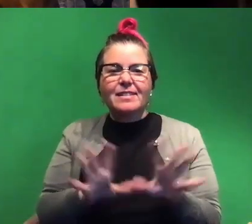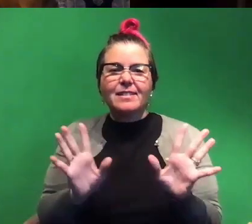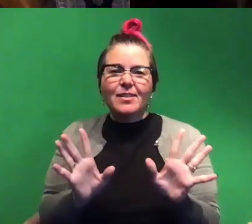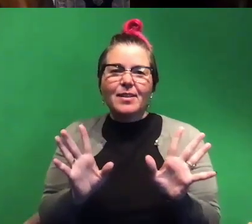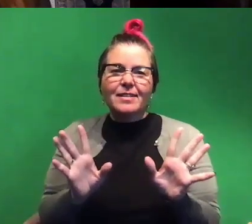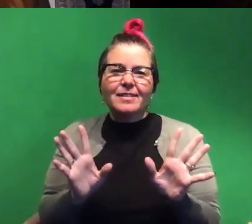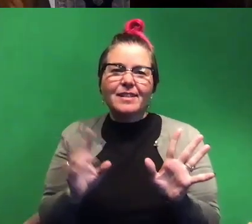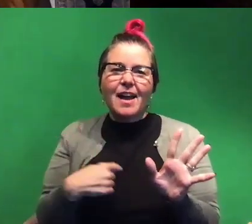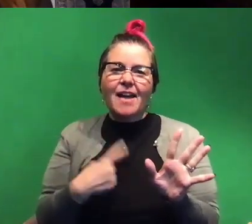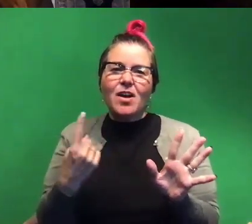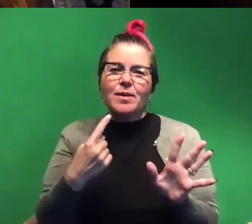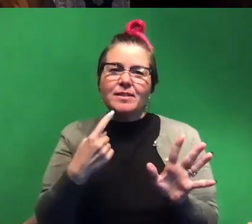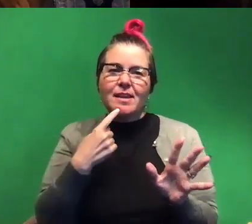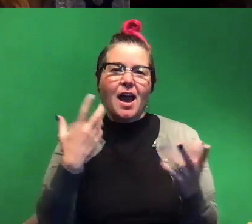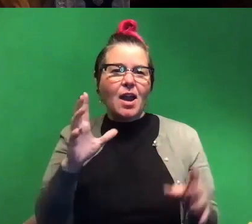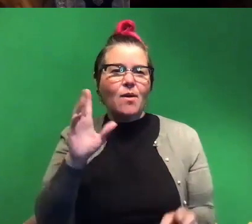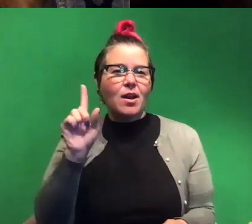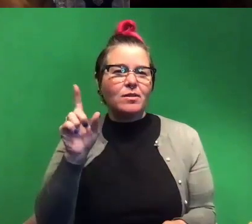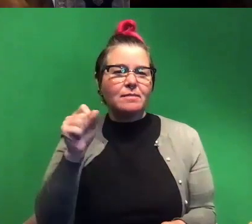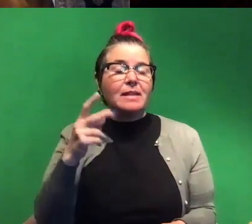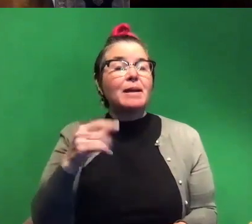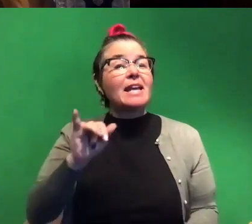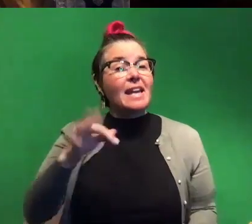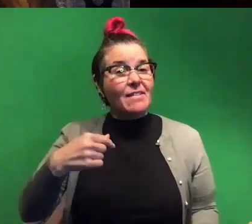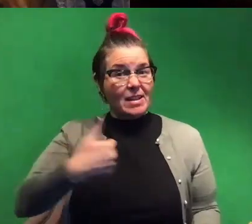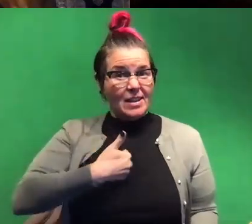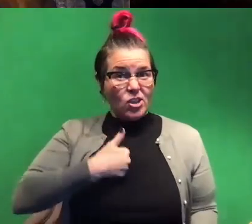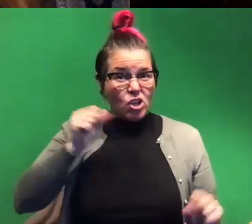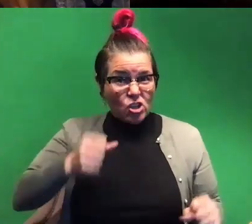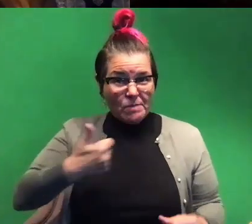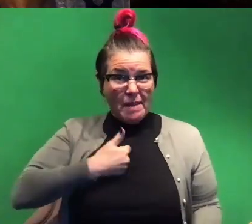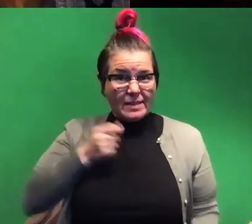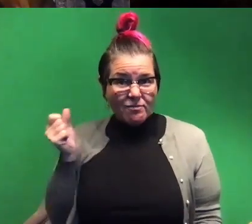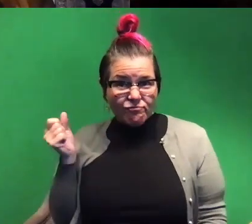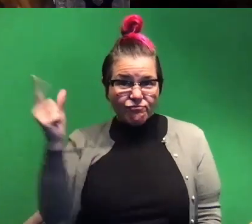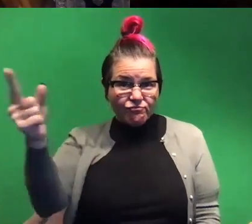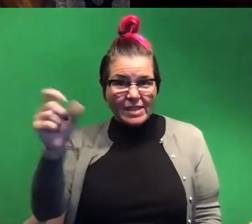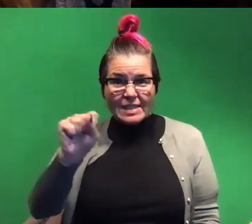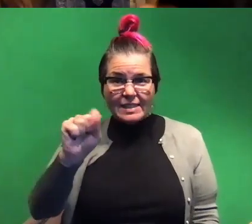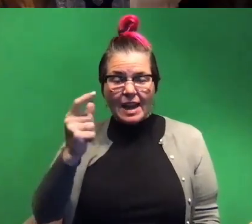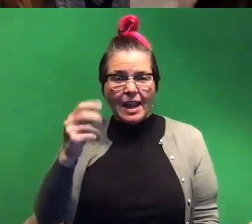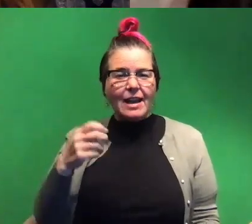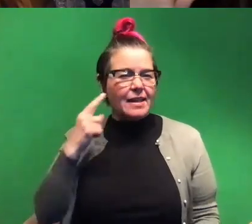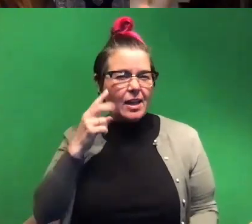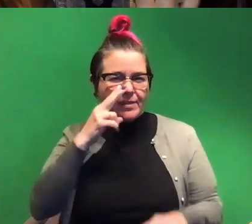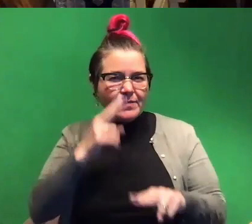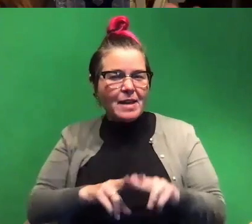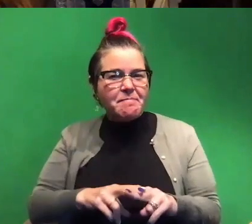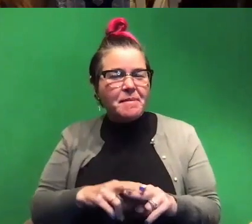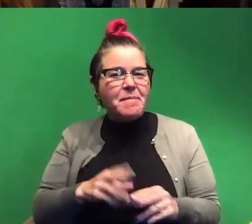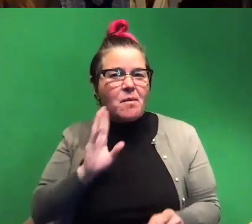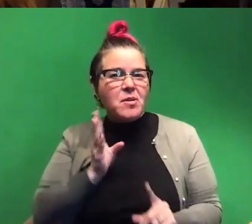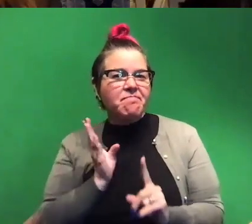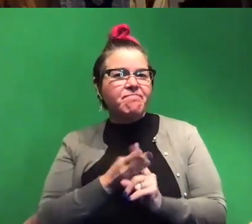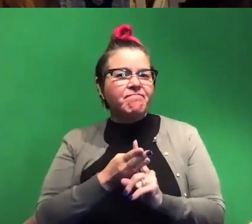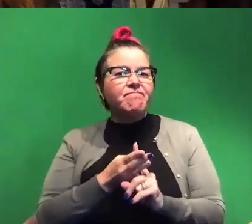I always have said I don't want to go to space, but if I got to whip a satellite, that sounds pretty fun. That might be like the thing